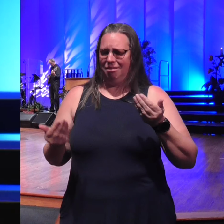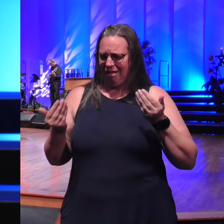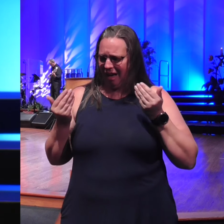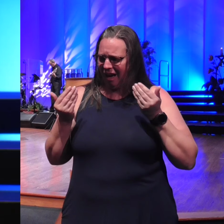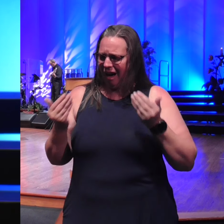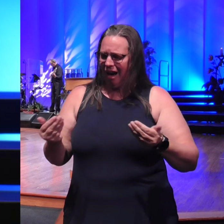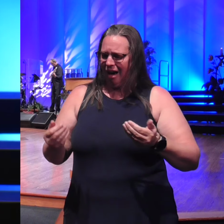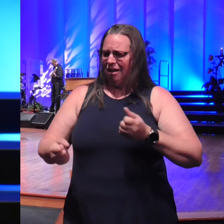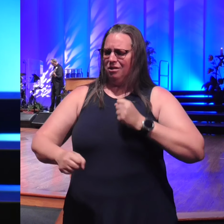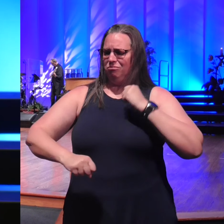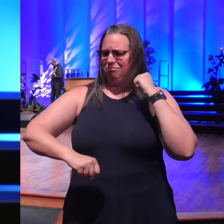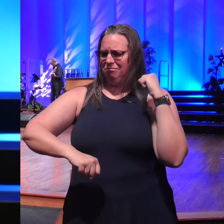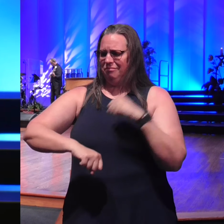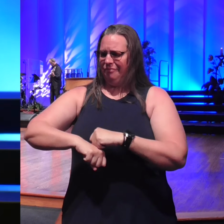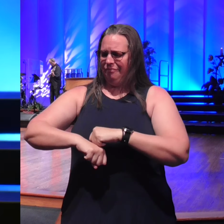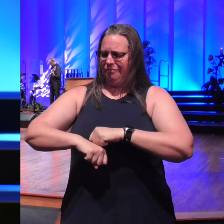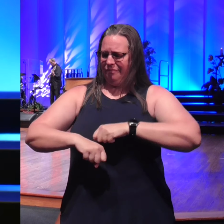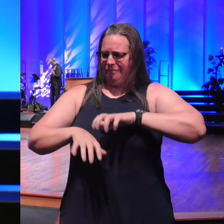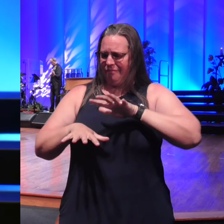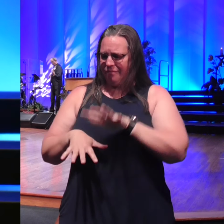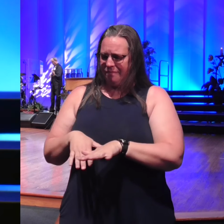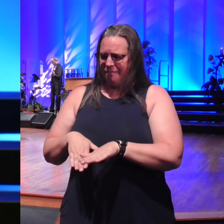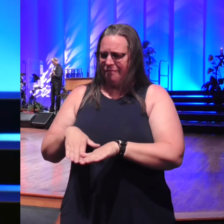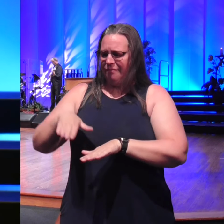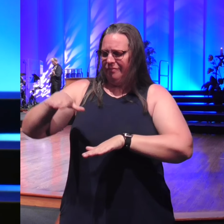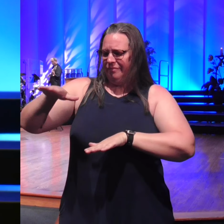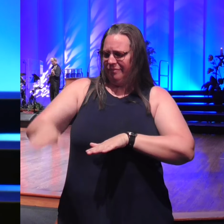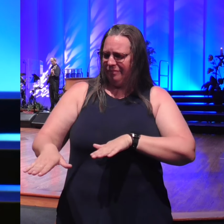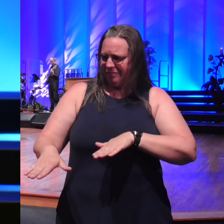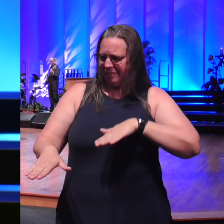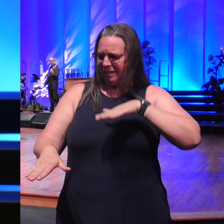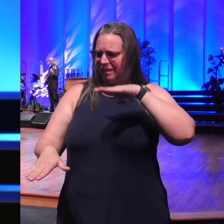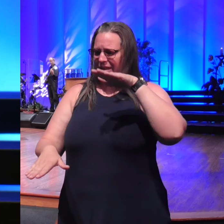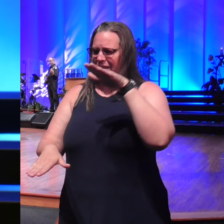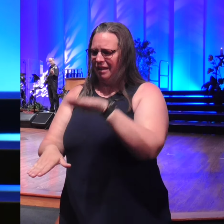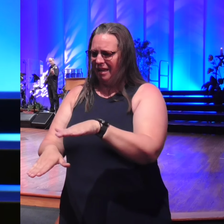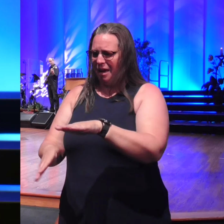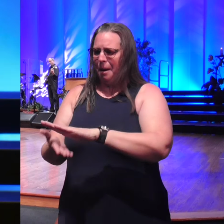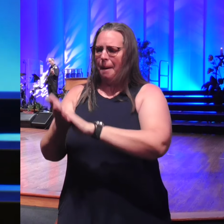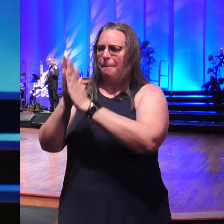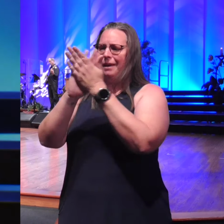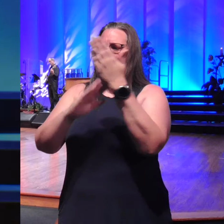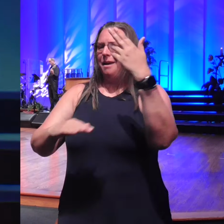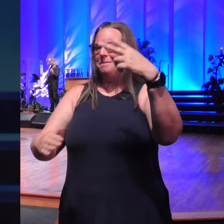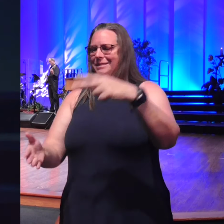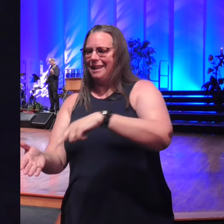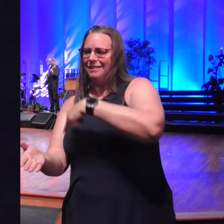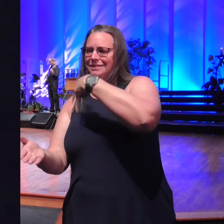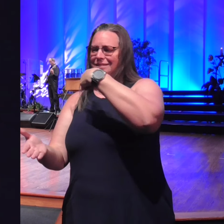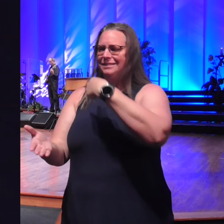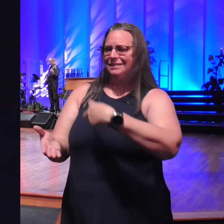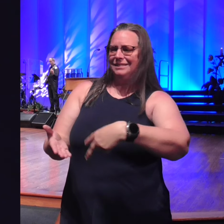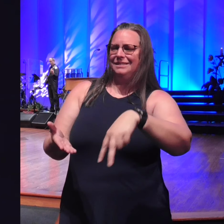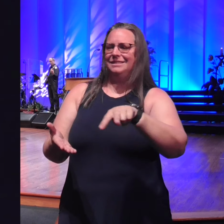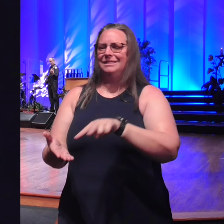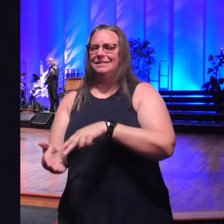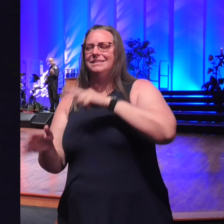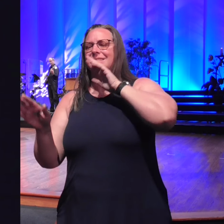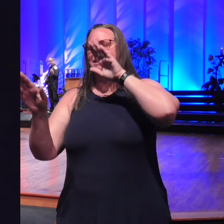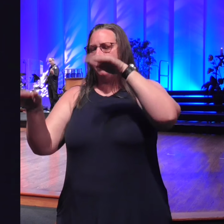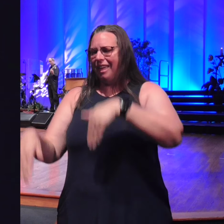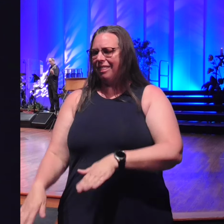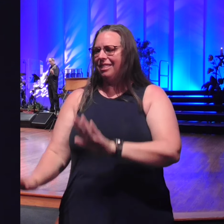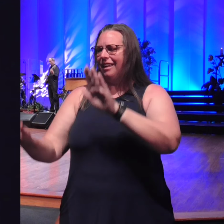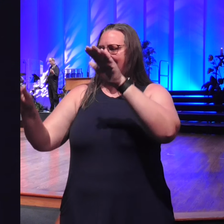the sea till I'm dancing in the deep. Peace be